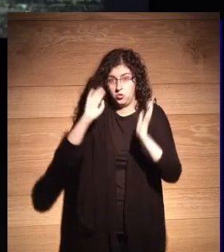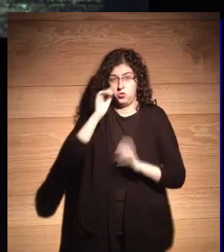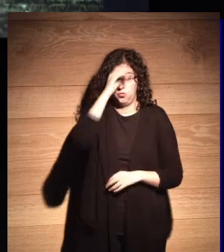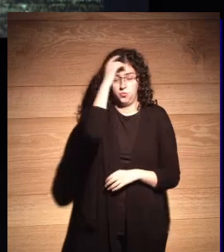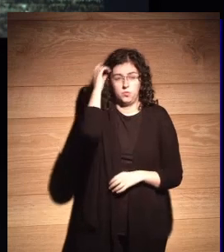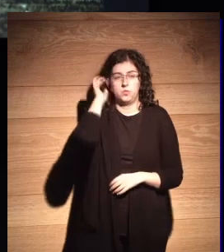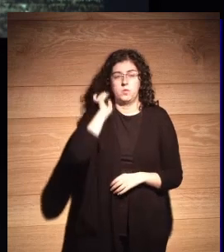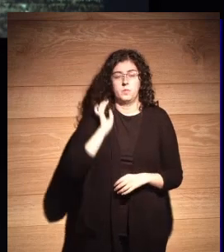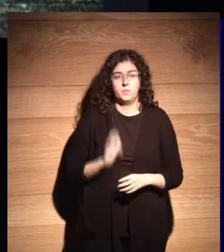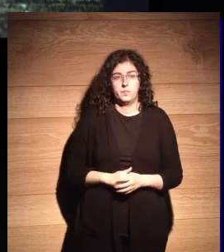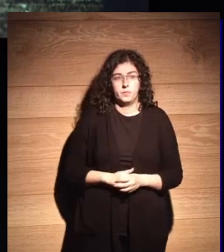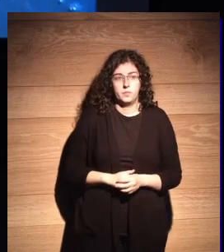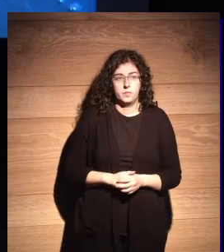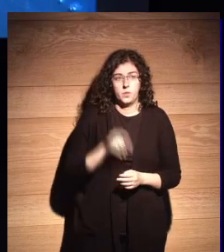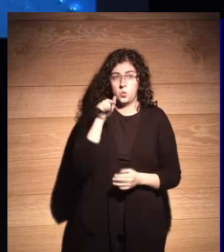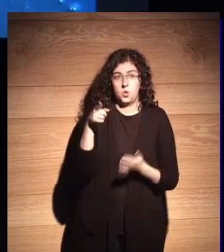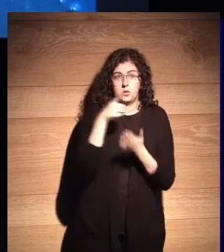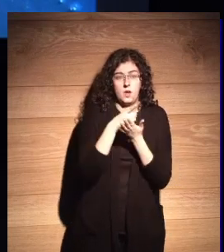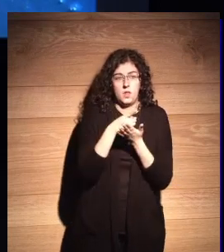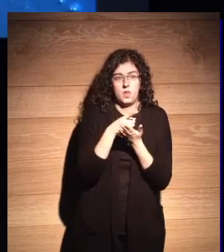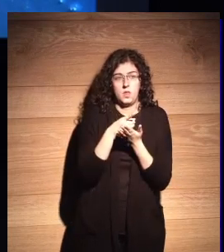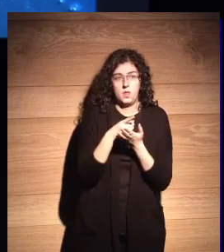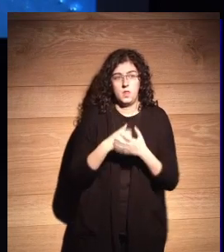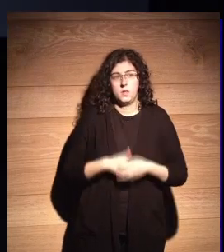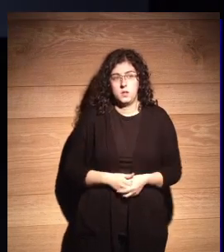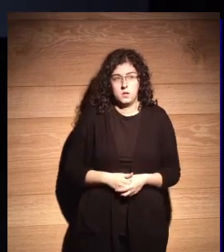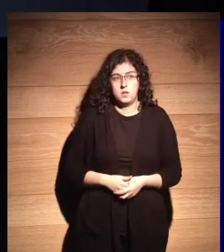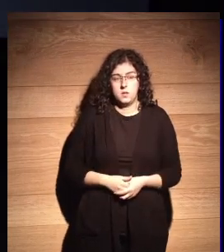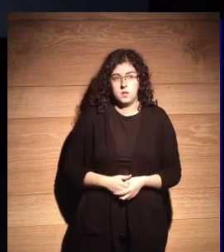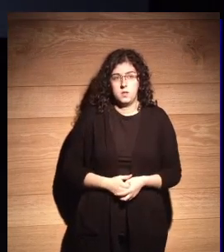You again? Oh, it's a horror.